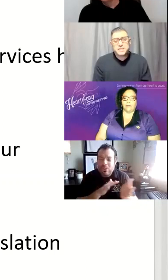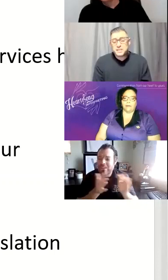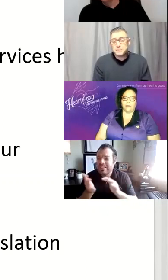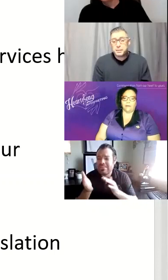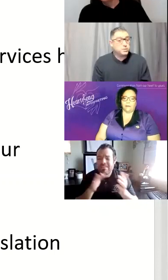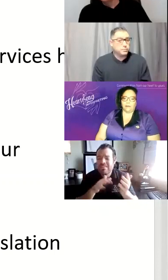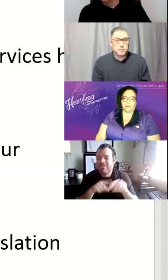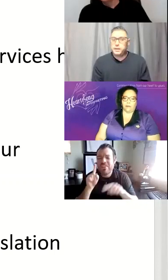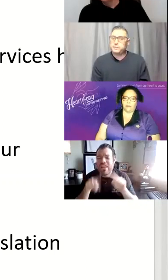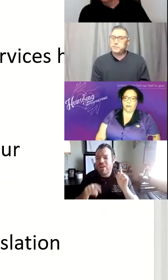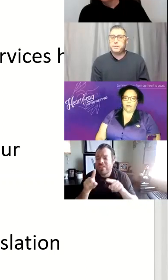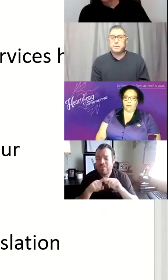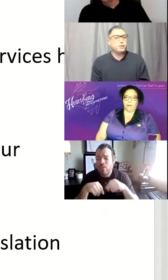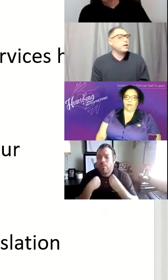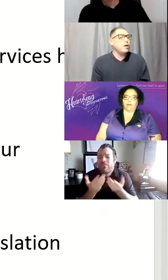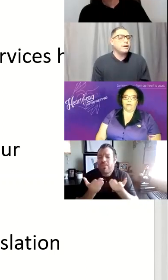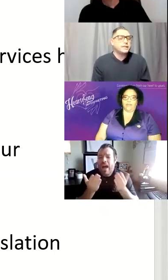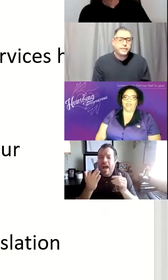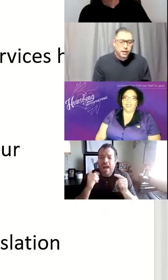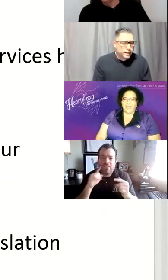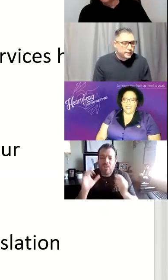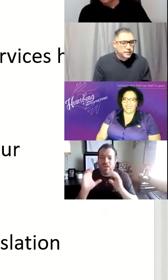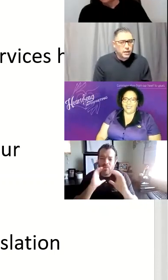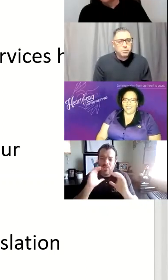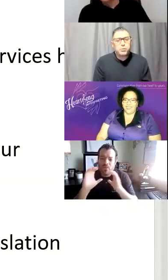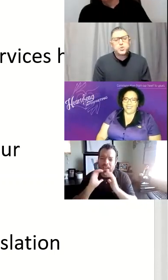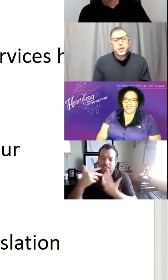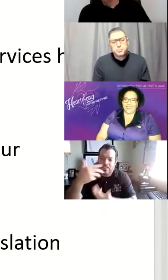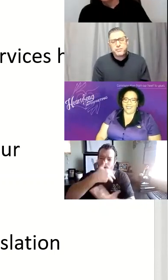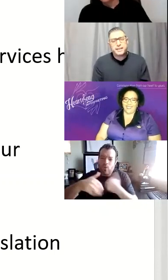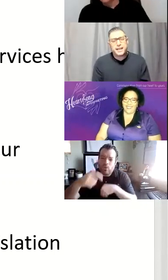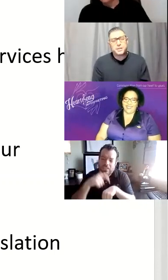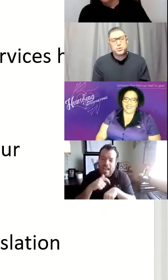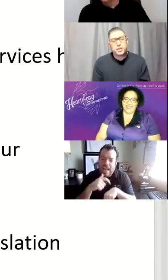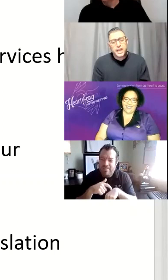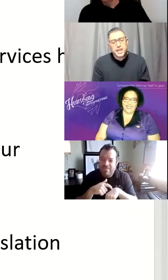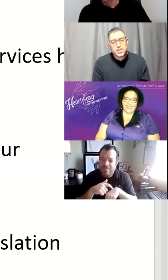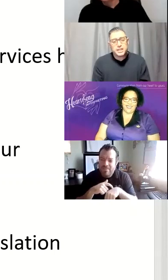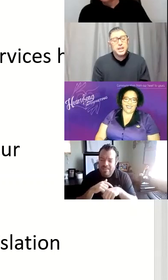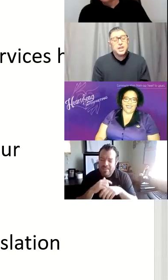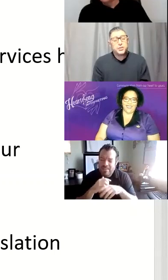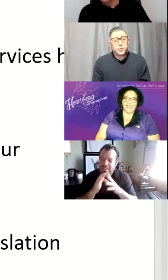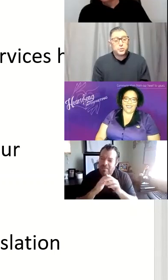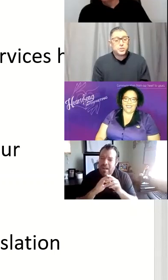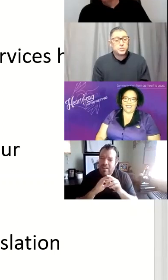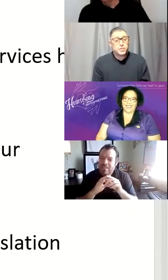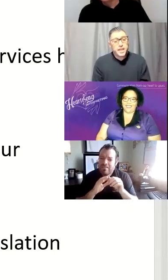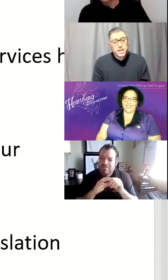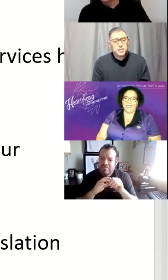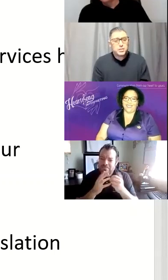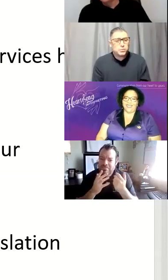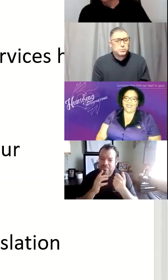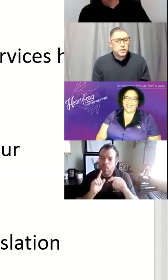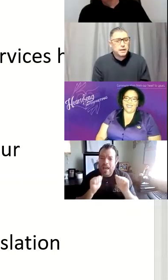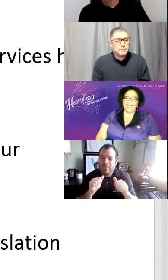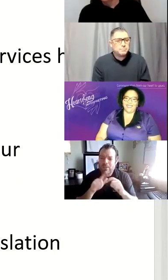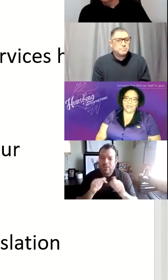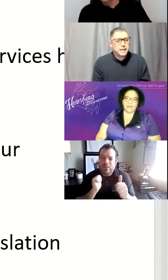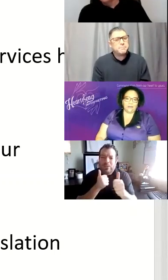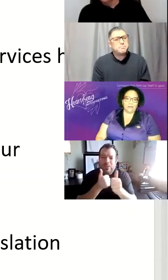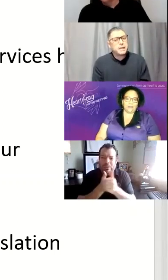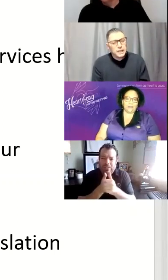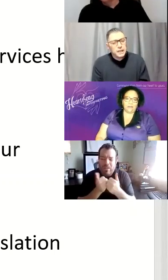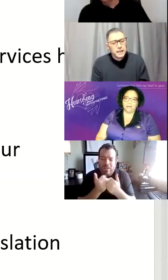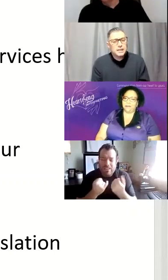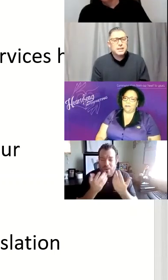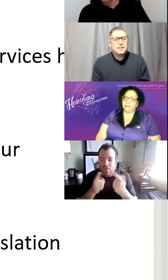we have 60 people, sometimes we have 2 people. It always varies, but we're trying to provide that communication through association, through kind